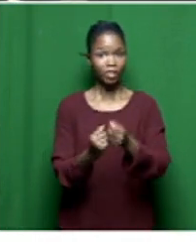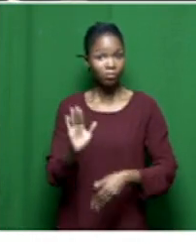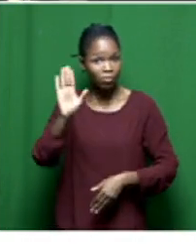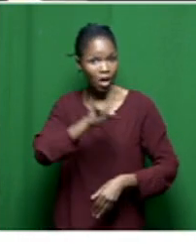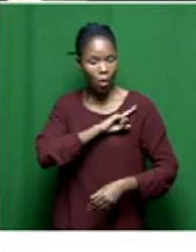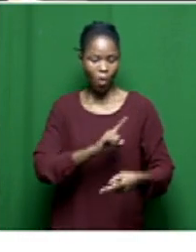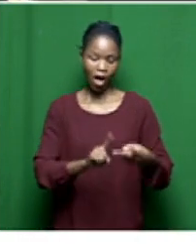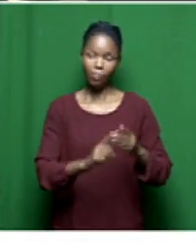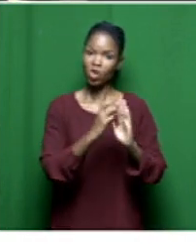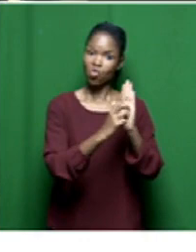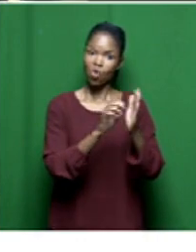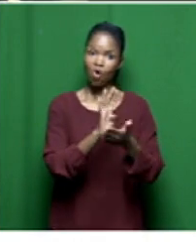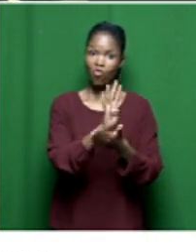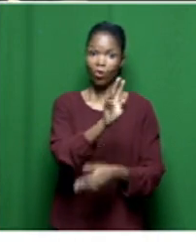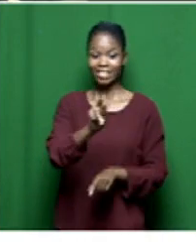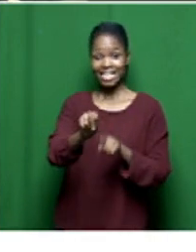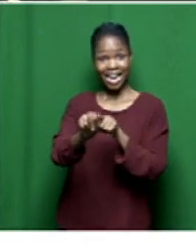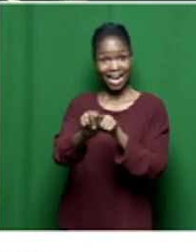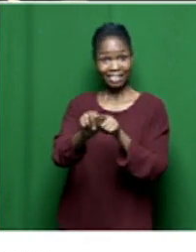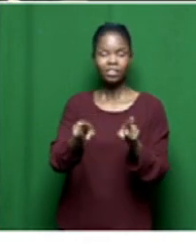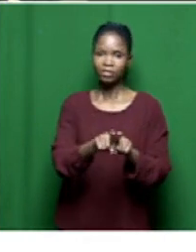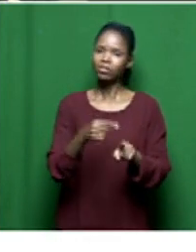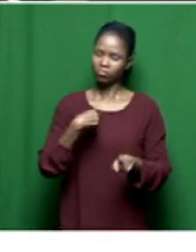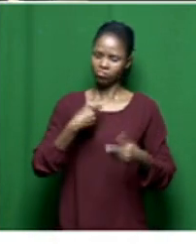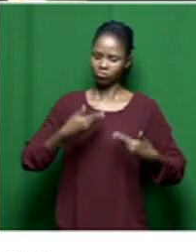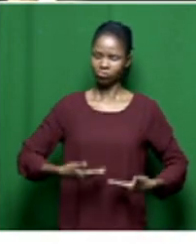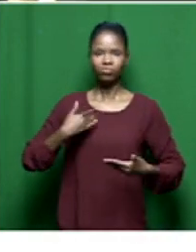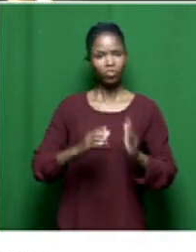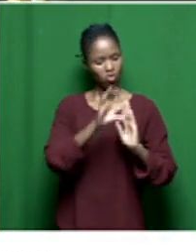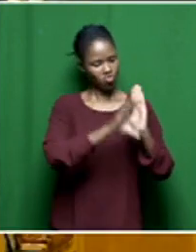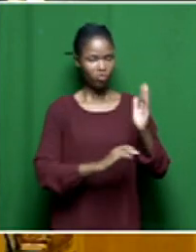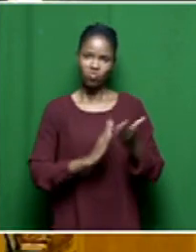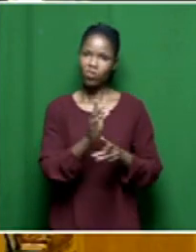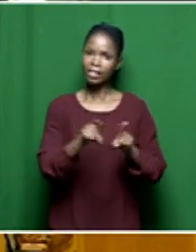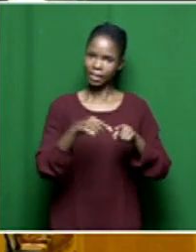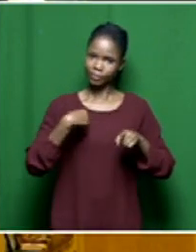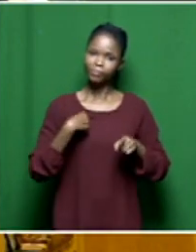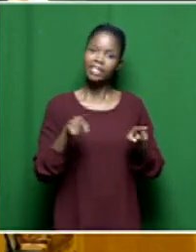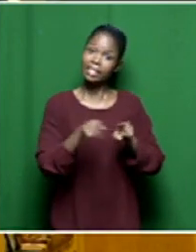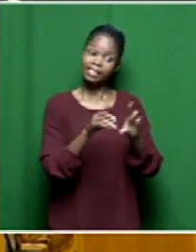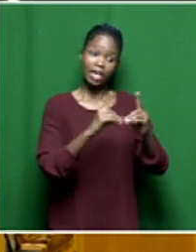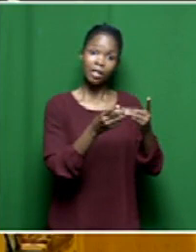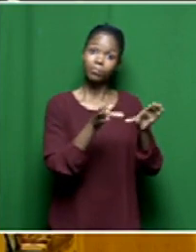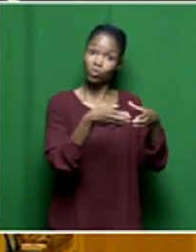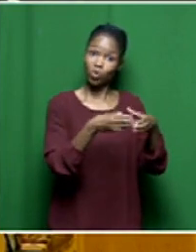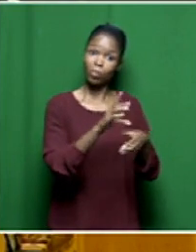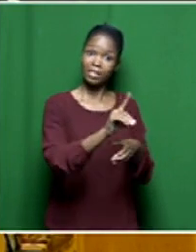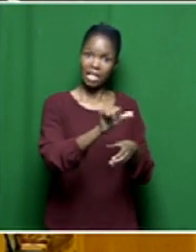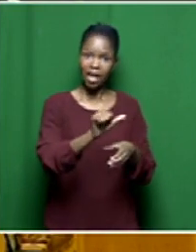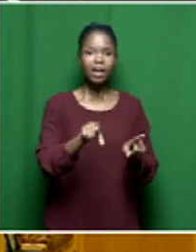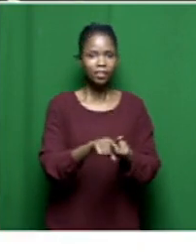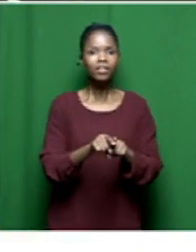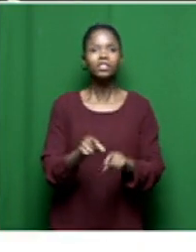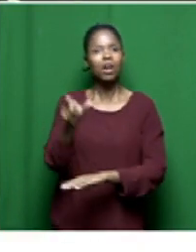of 14N. I have a constitutional right, as does every member of the Democratic Alliance, to sit in this House and hear